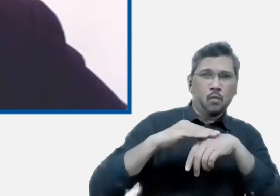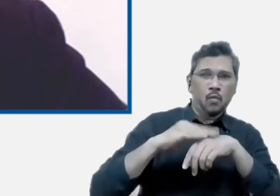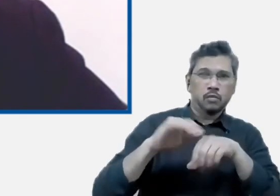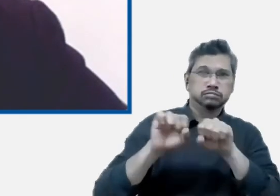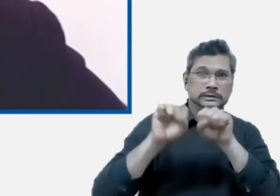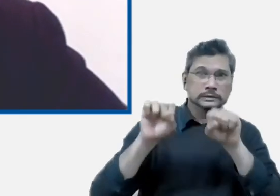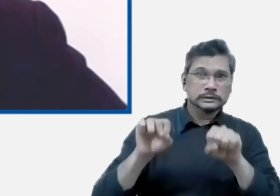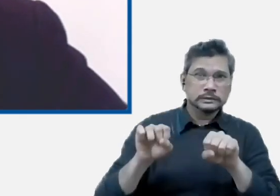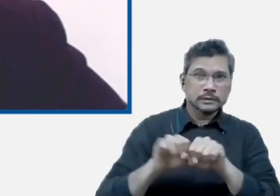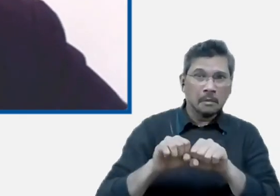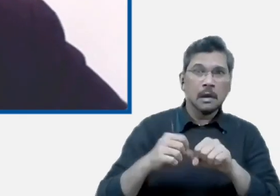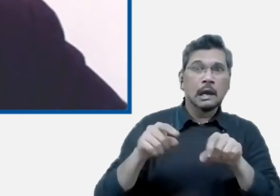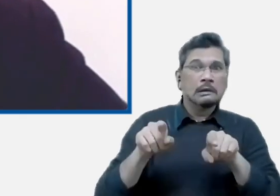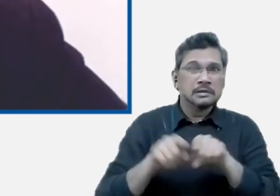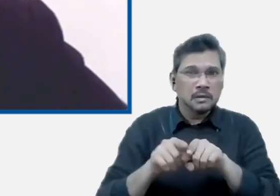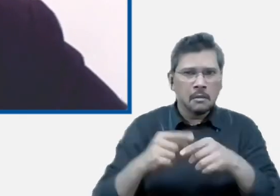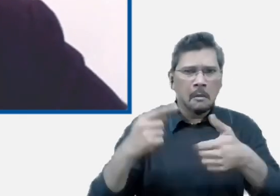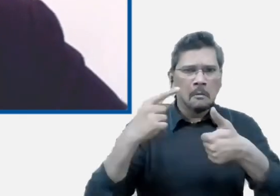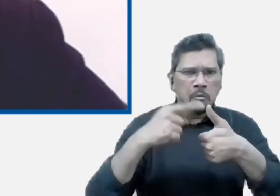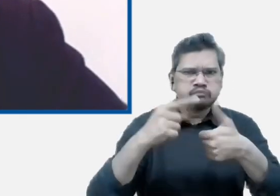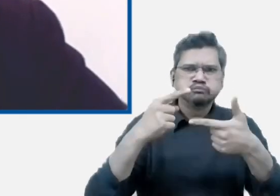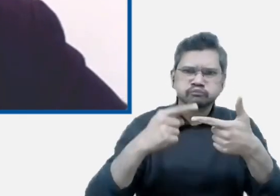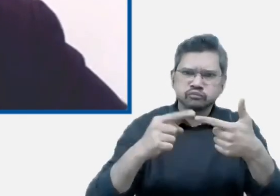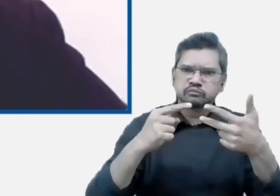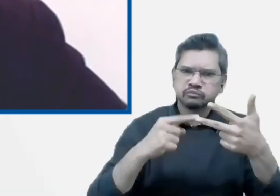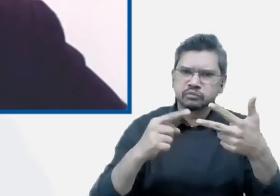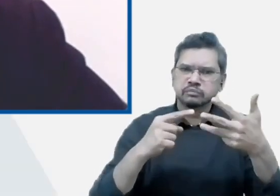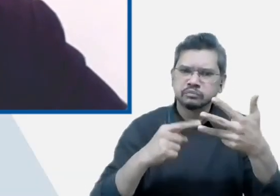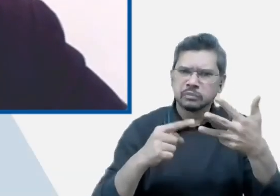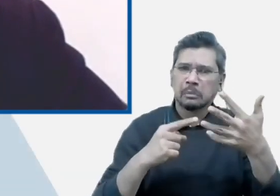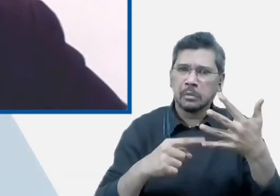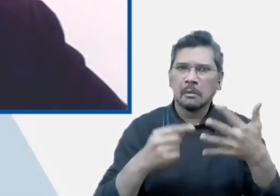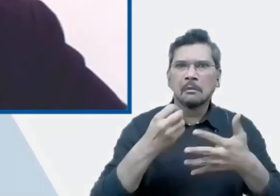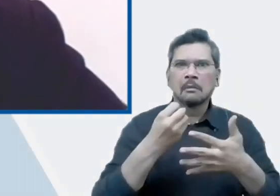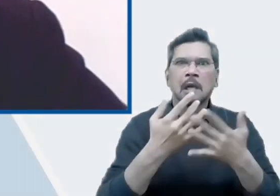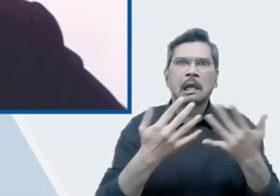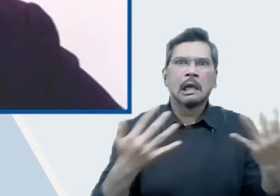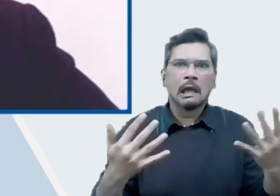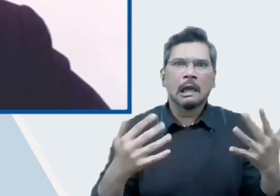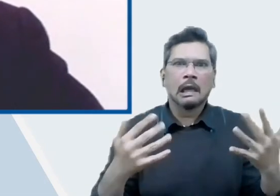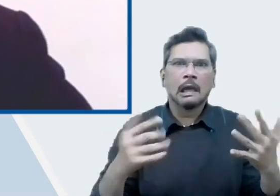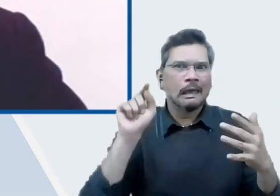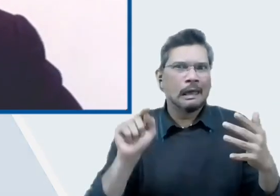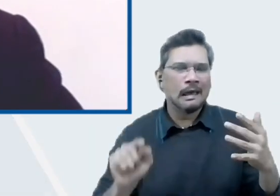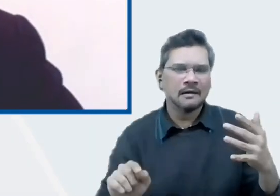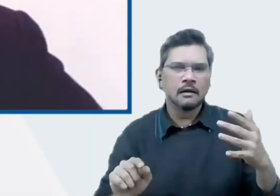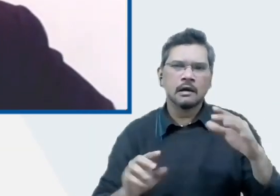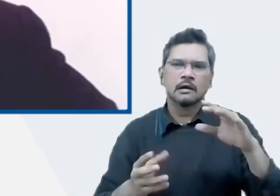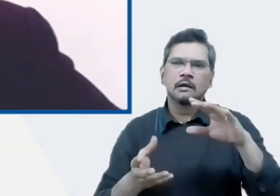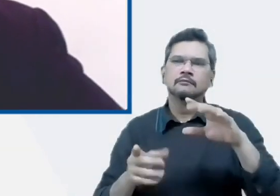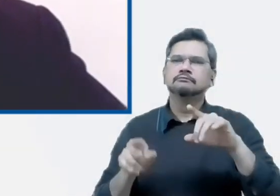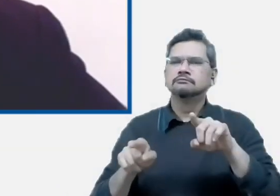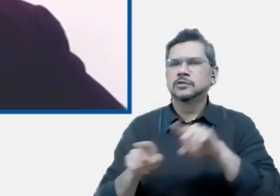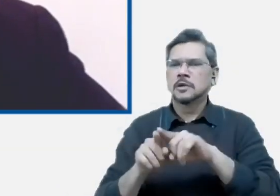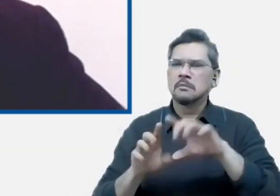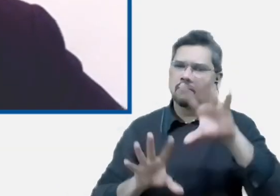that the spirit of those articles are captured in one article. I think that will really